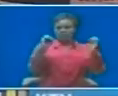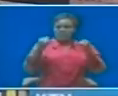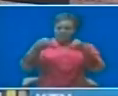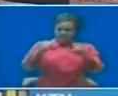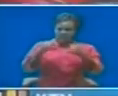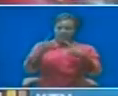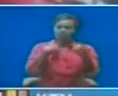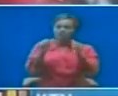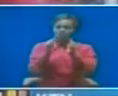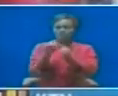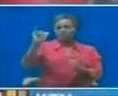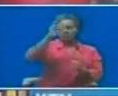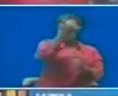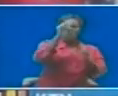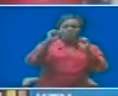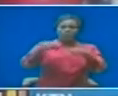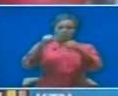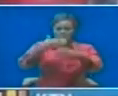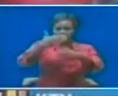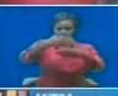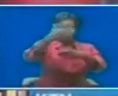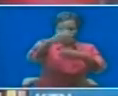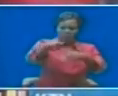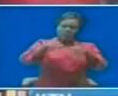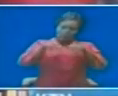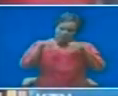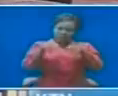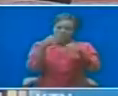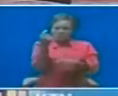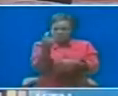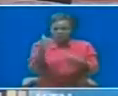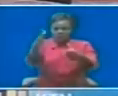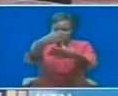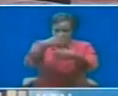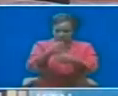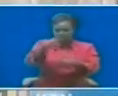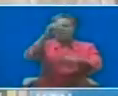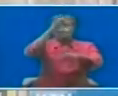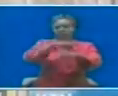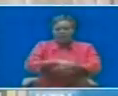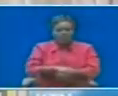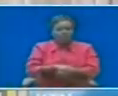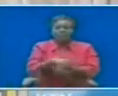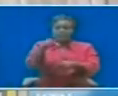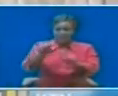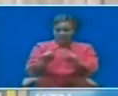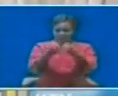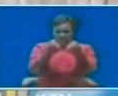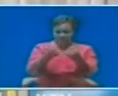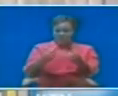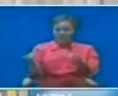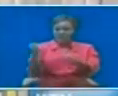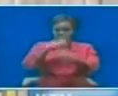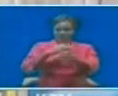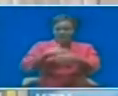na airlines kama wanaweza kudivide hizo tickets, wakisubiri the few agencies wale ambao watachukuliwa. This comes just days after the